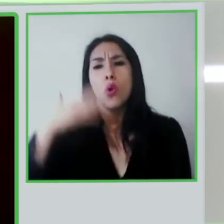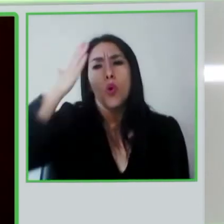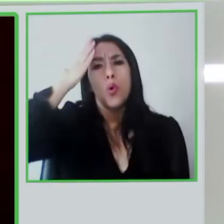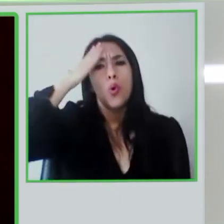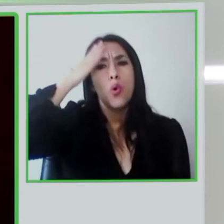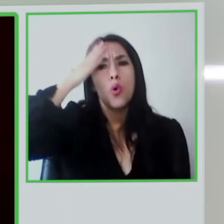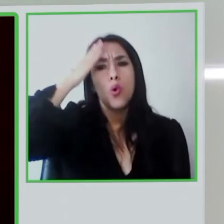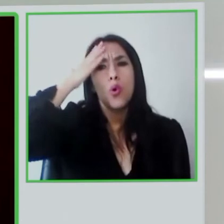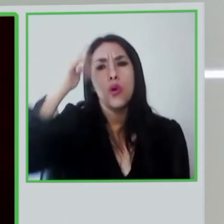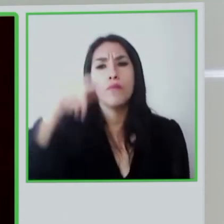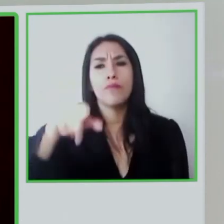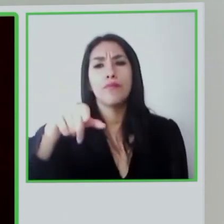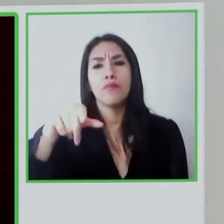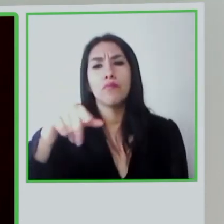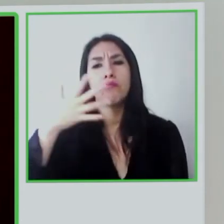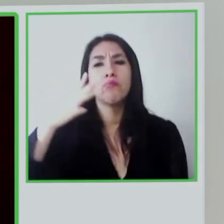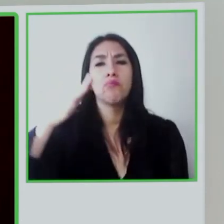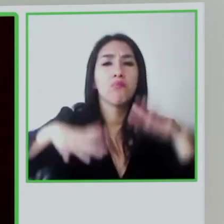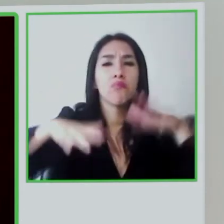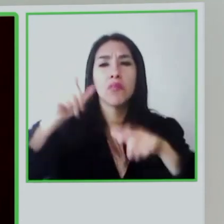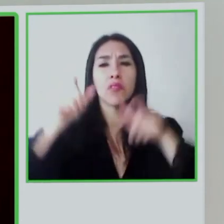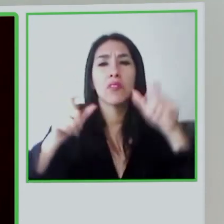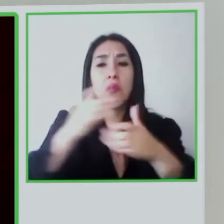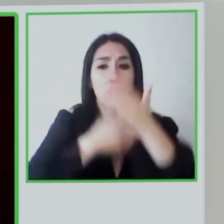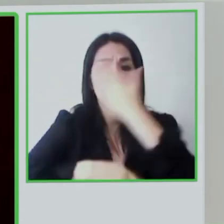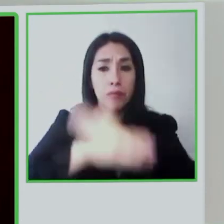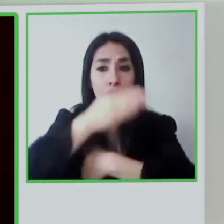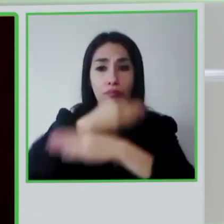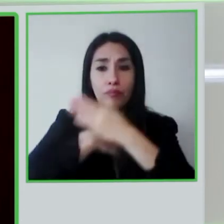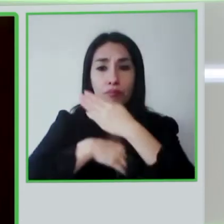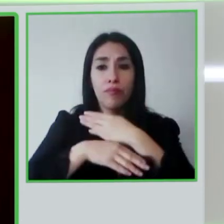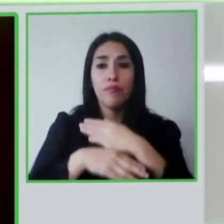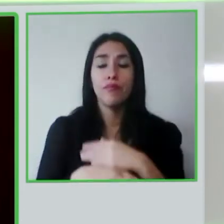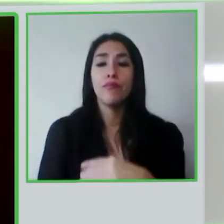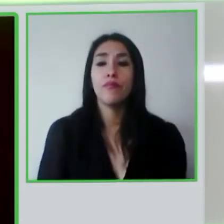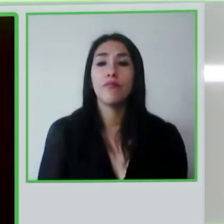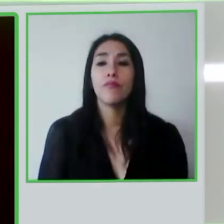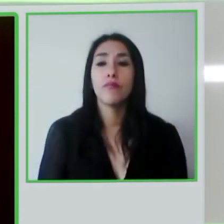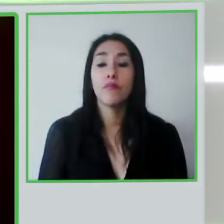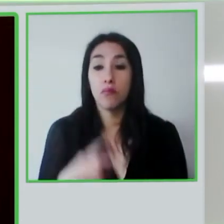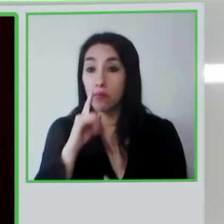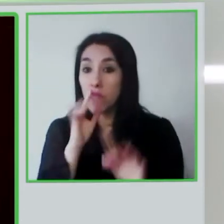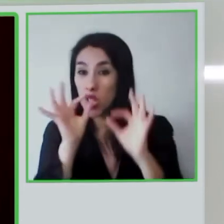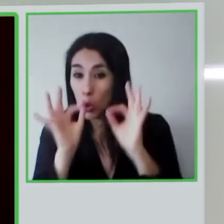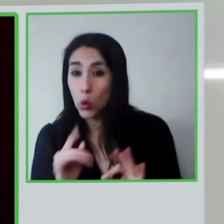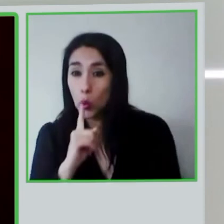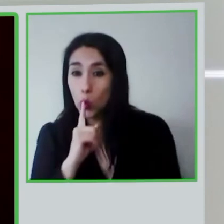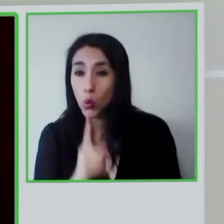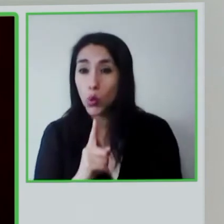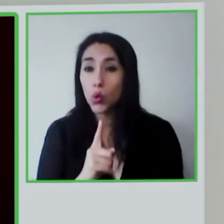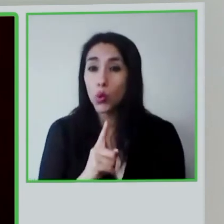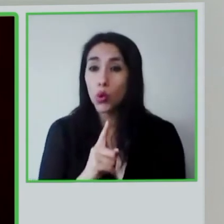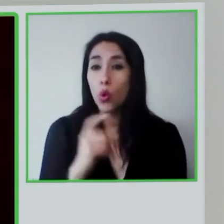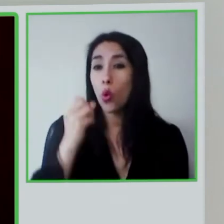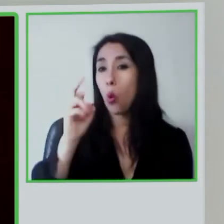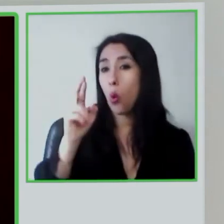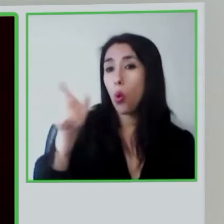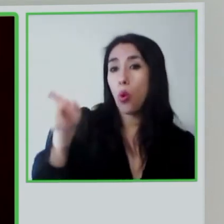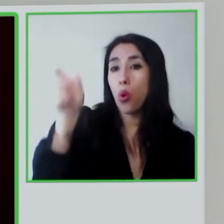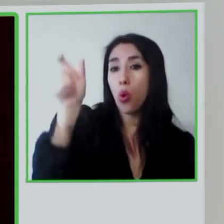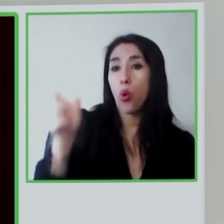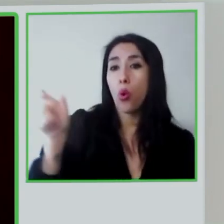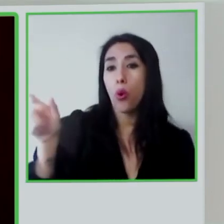IBM, they know that if a person is doing a recruiting process, it'll be easier for